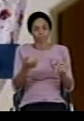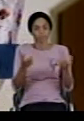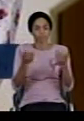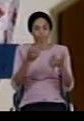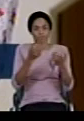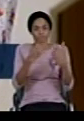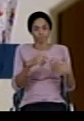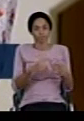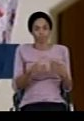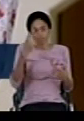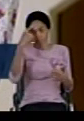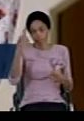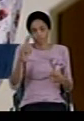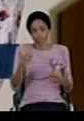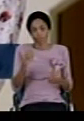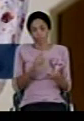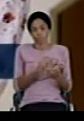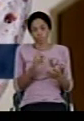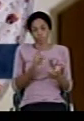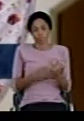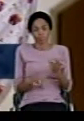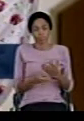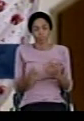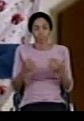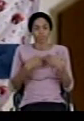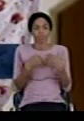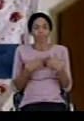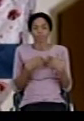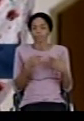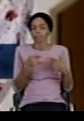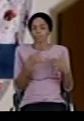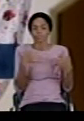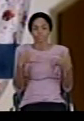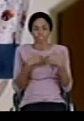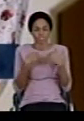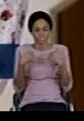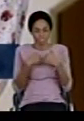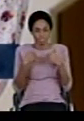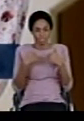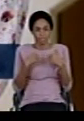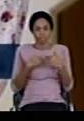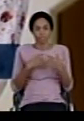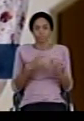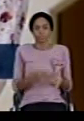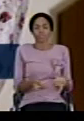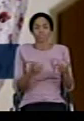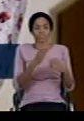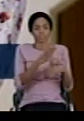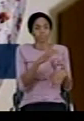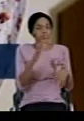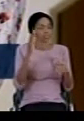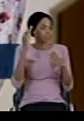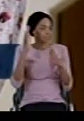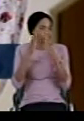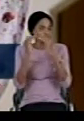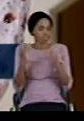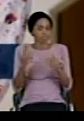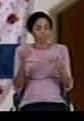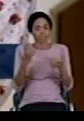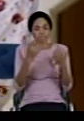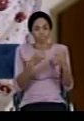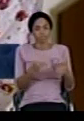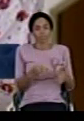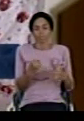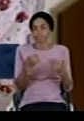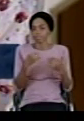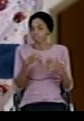the program, I was having severe chest pain. And I left the house and I came here and I was still having the severe chest pain. And I told